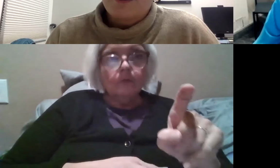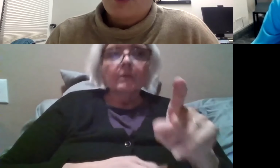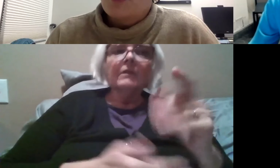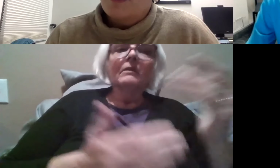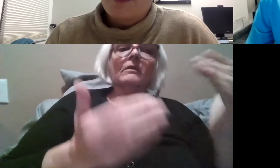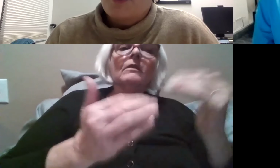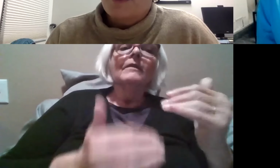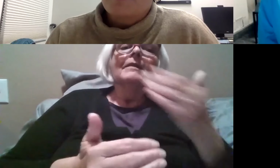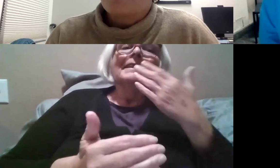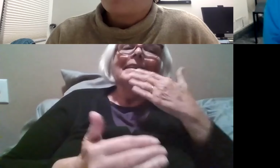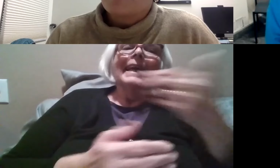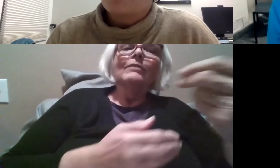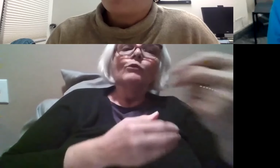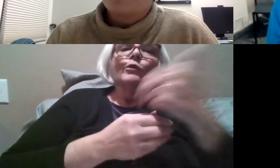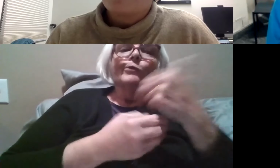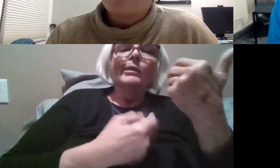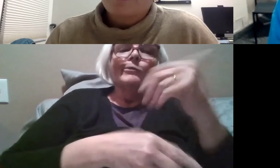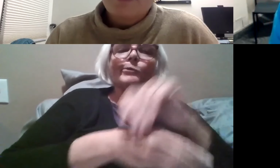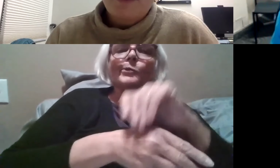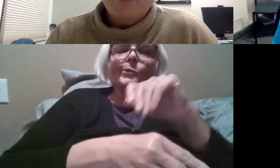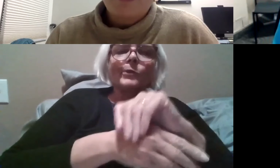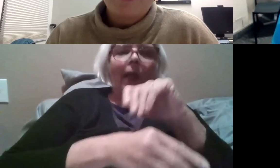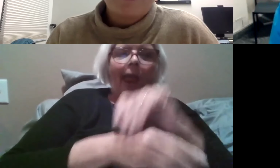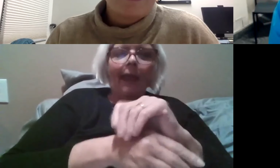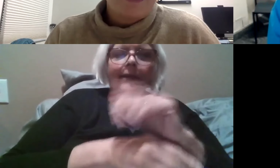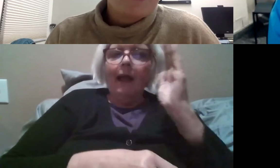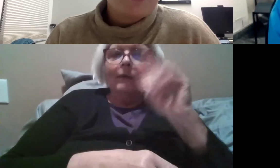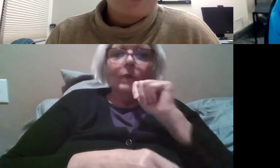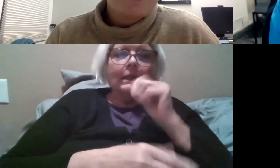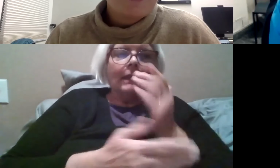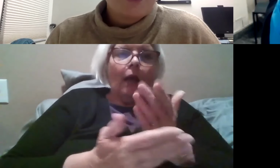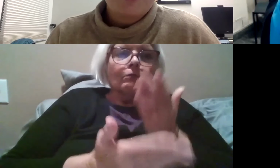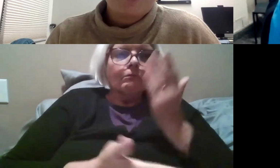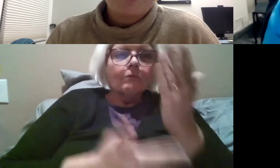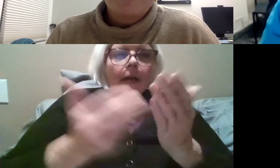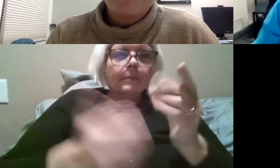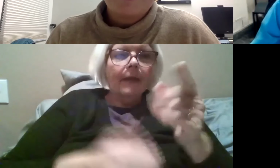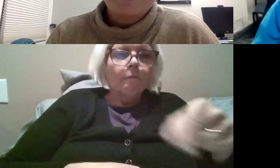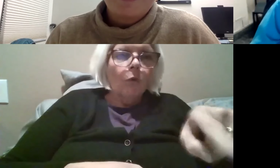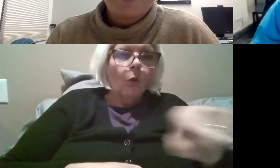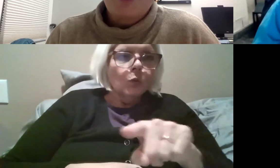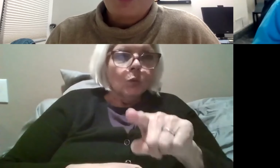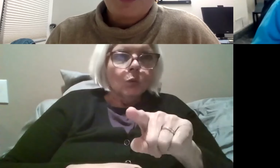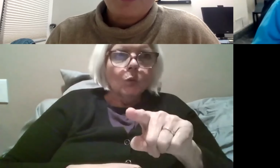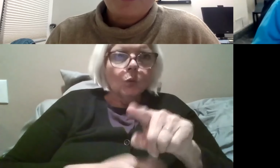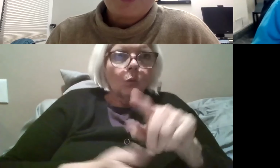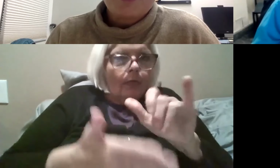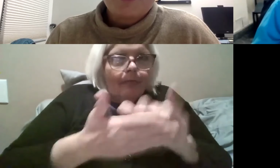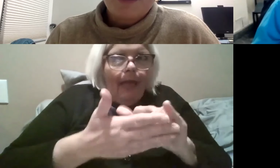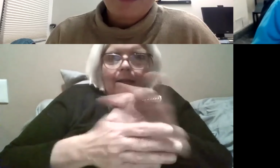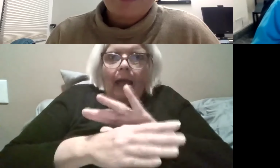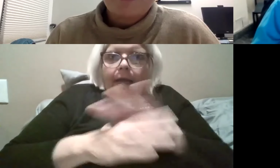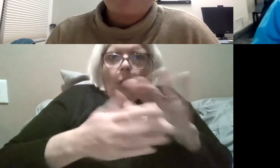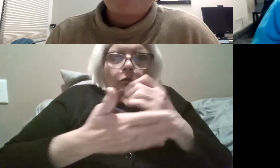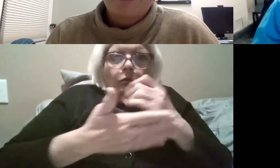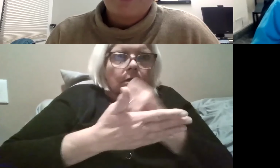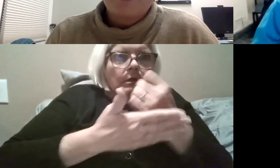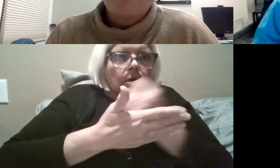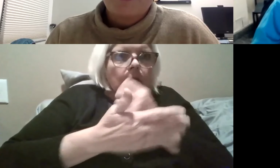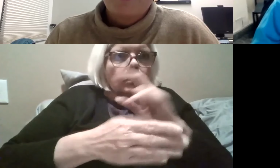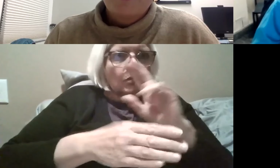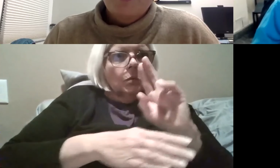for you that I don't recommend for my own family. And as you heard in this, I've already gotten my children